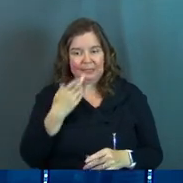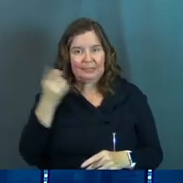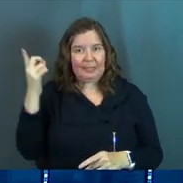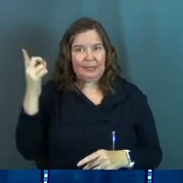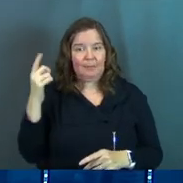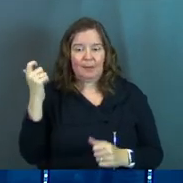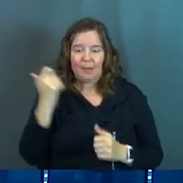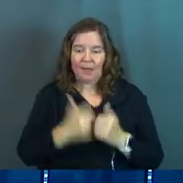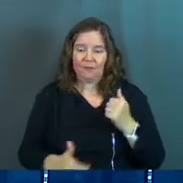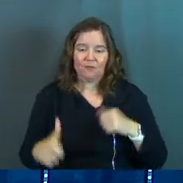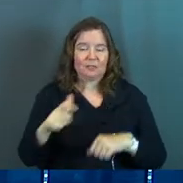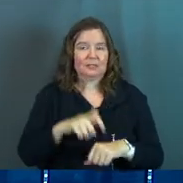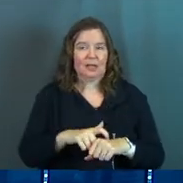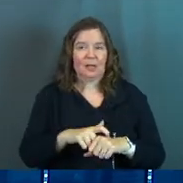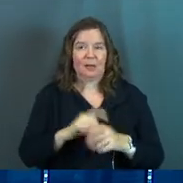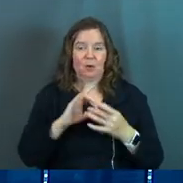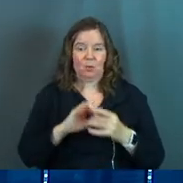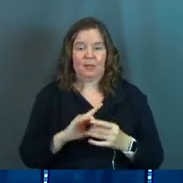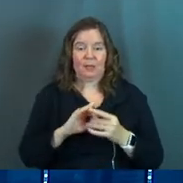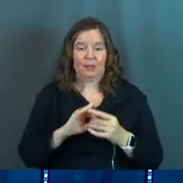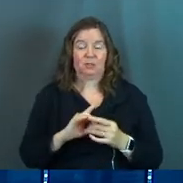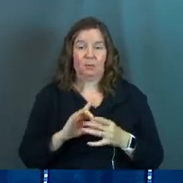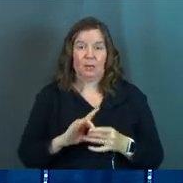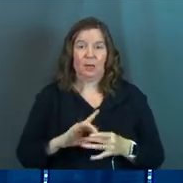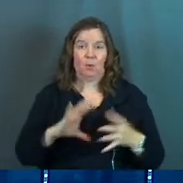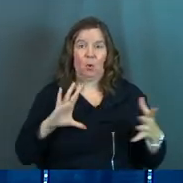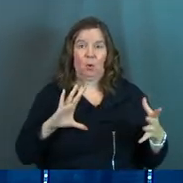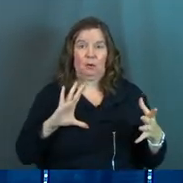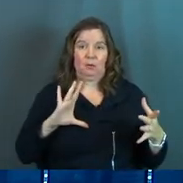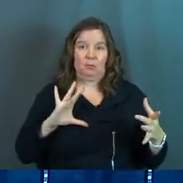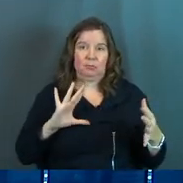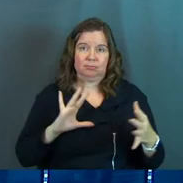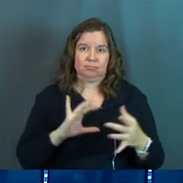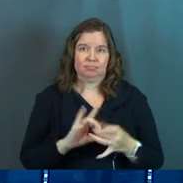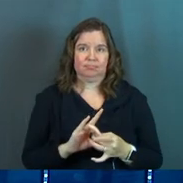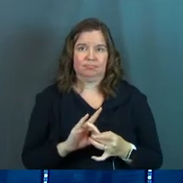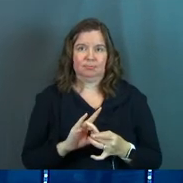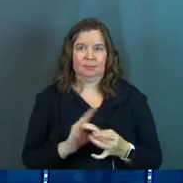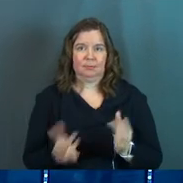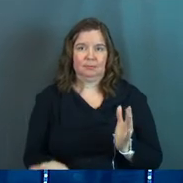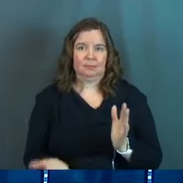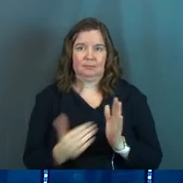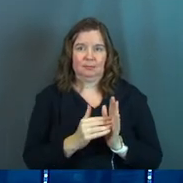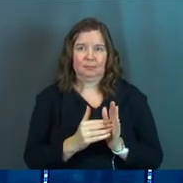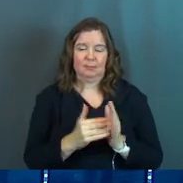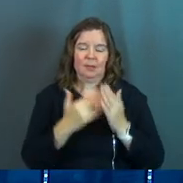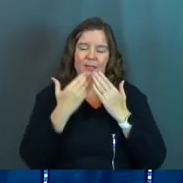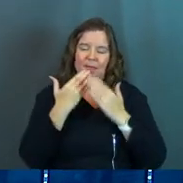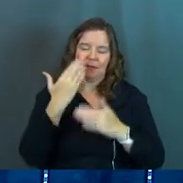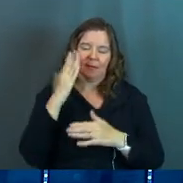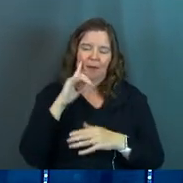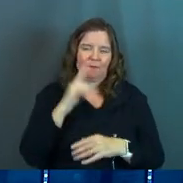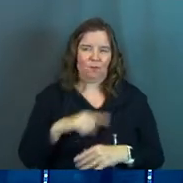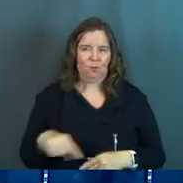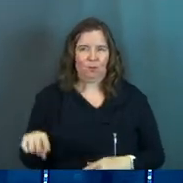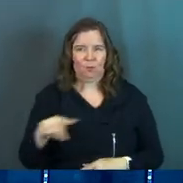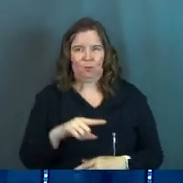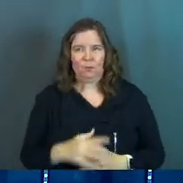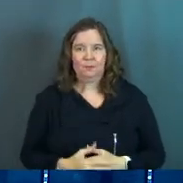him every time a relationship that's broken comes back together again. Thank God for